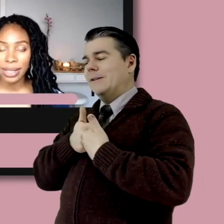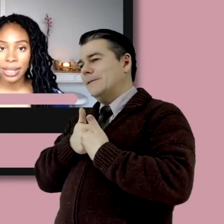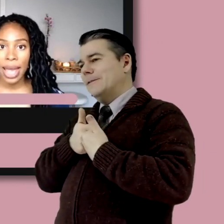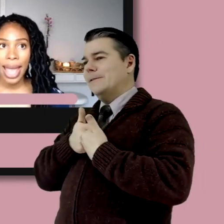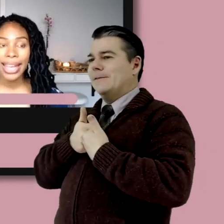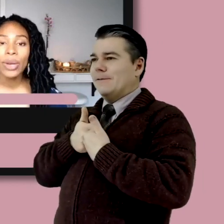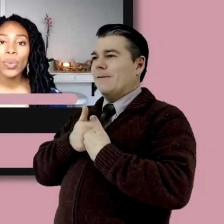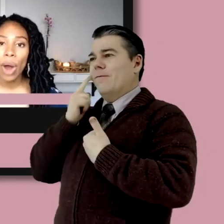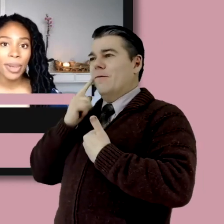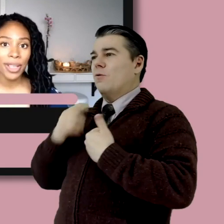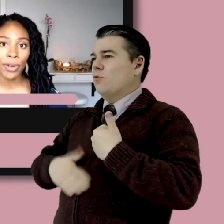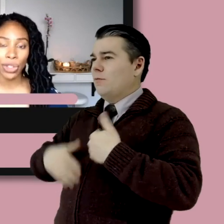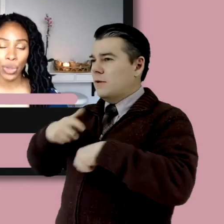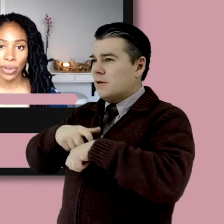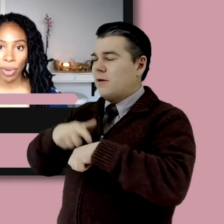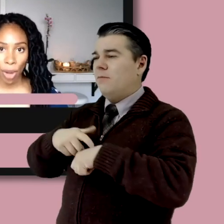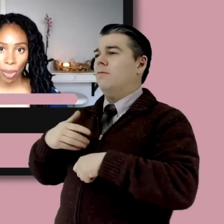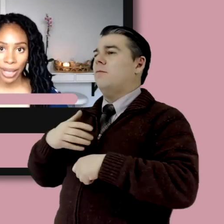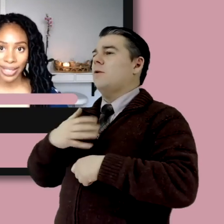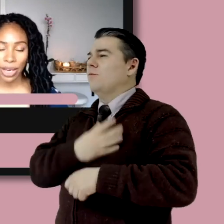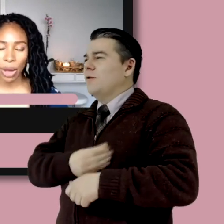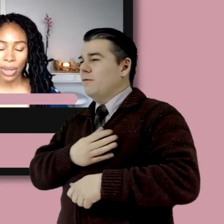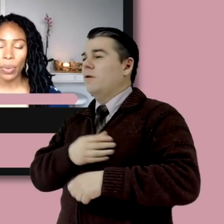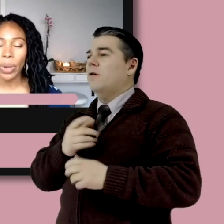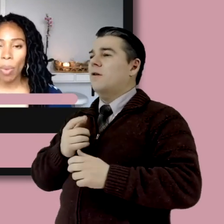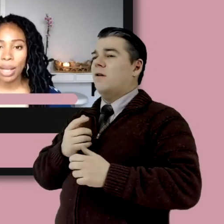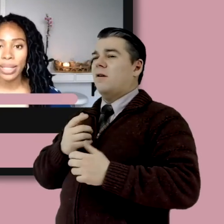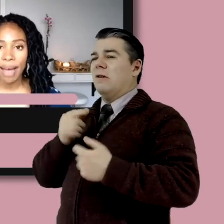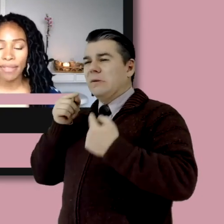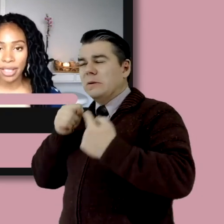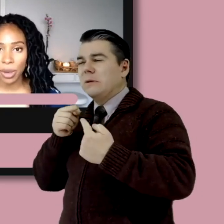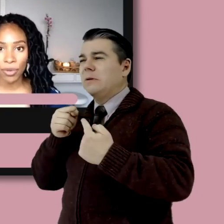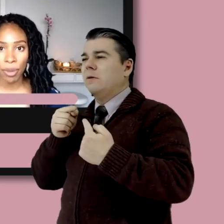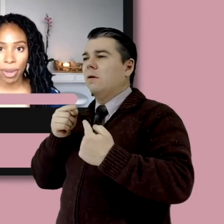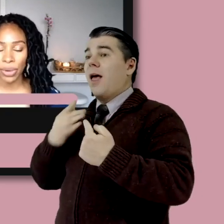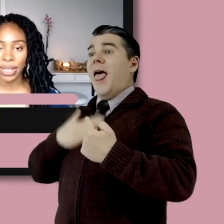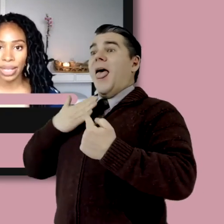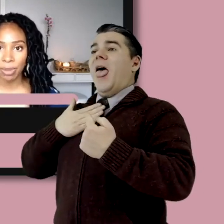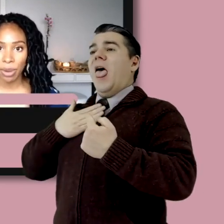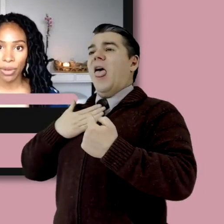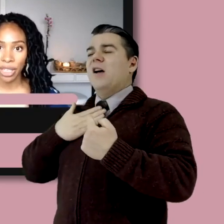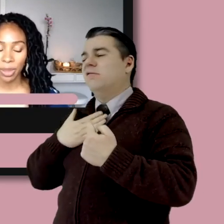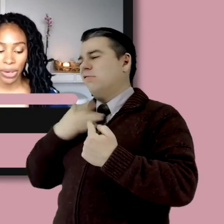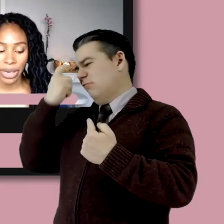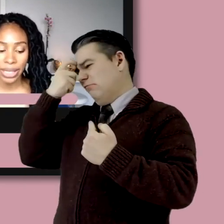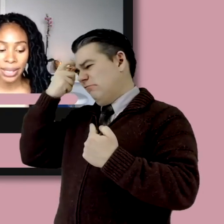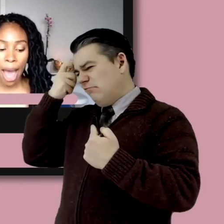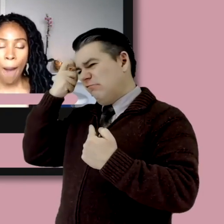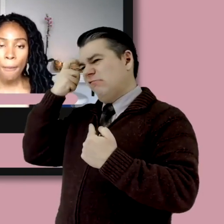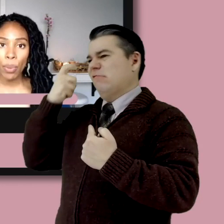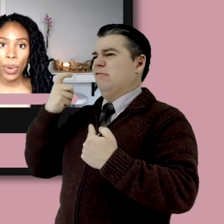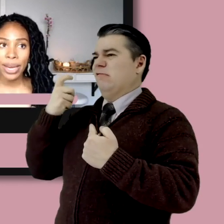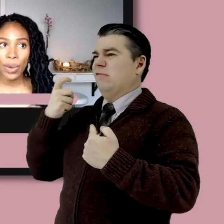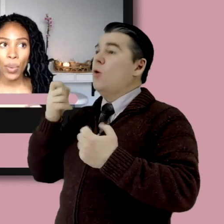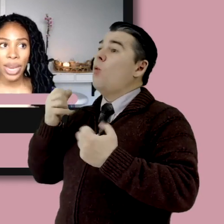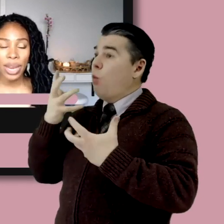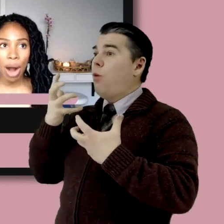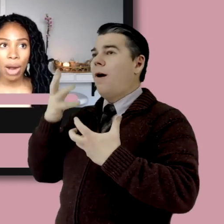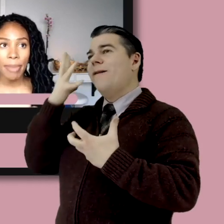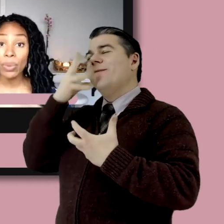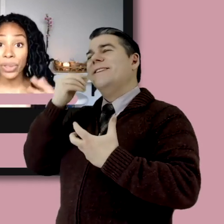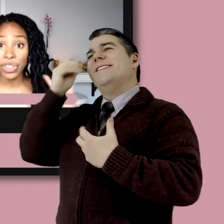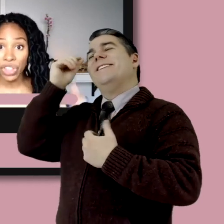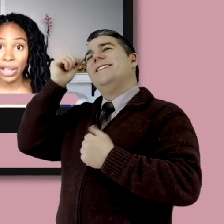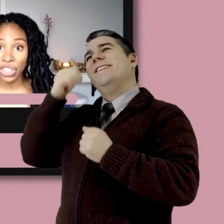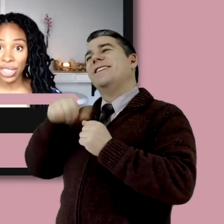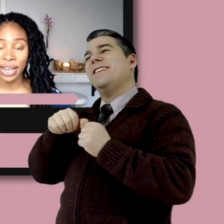in this, it can rob us of our joyful moments. You know, like, we want to have these beautiful memories and these beautiful experiences, but when we are